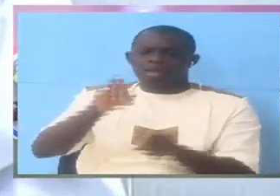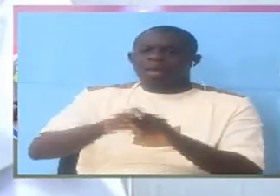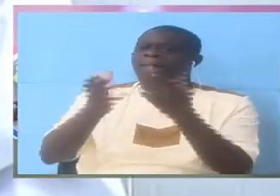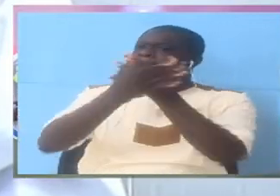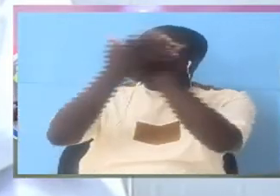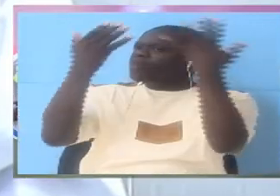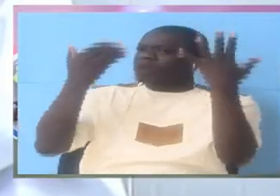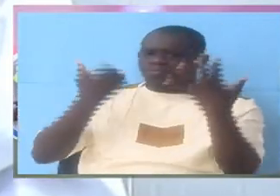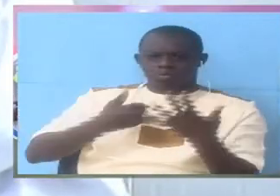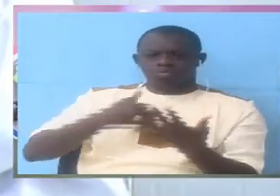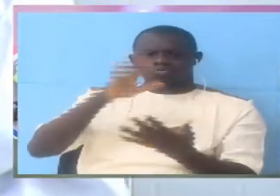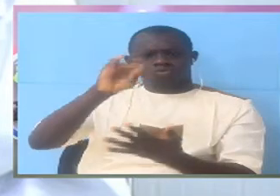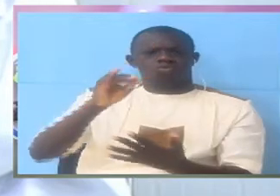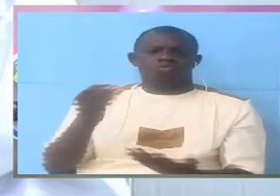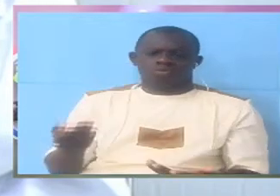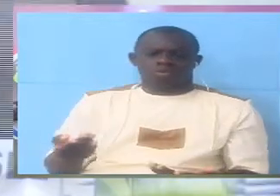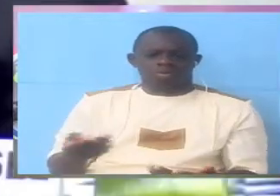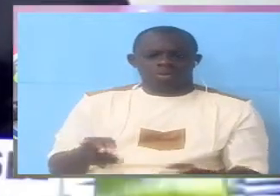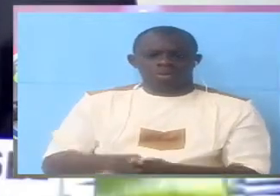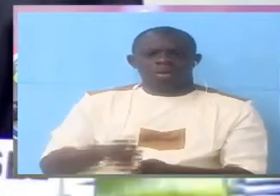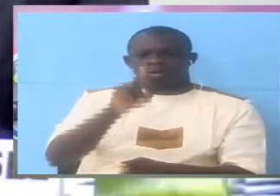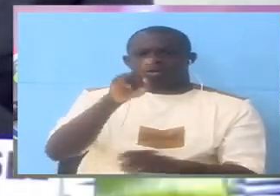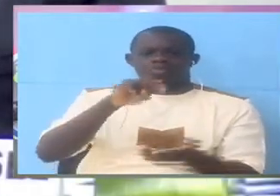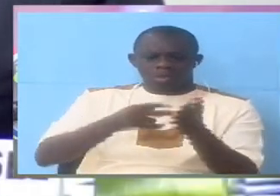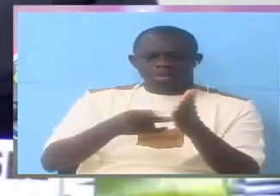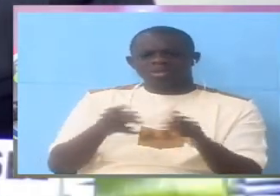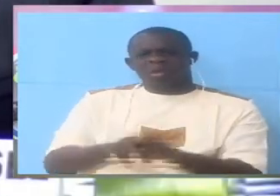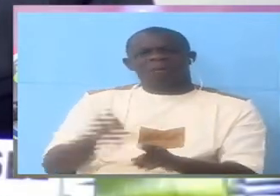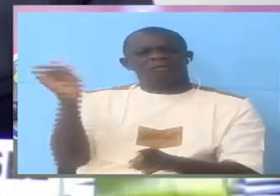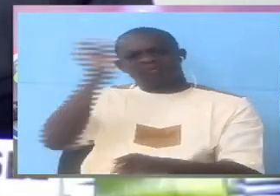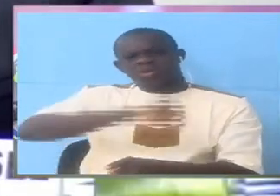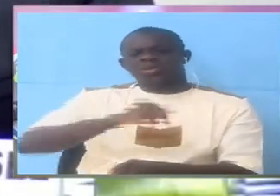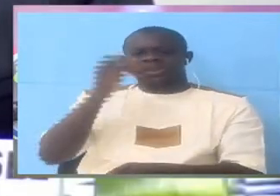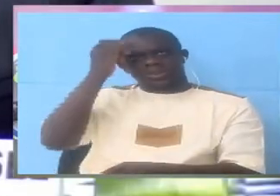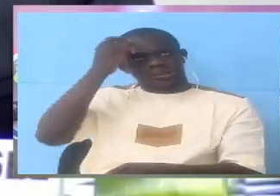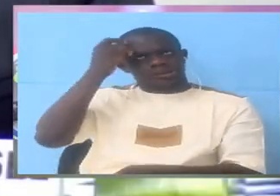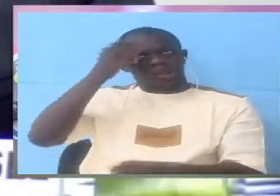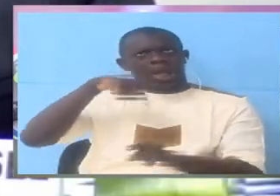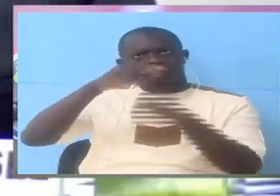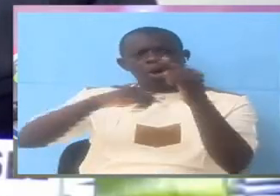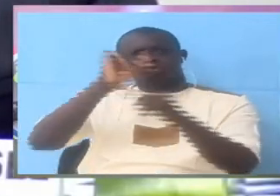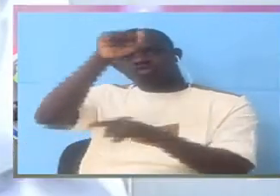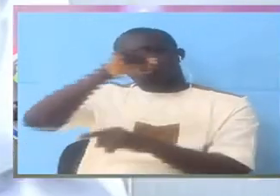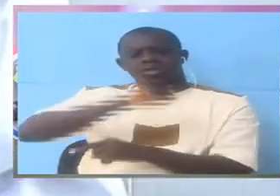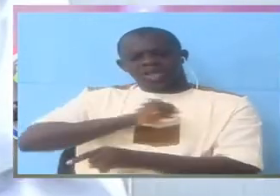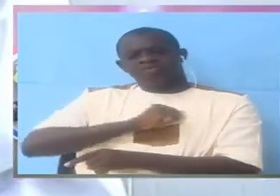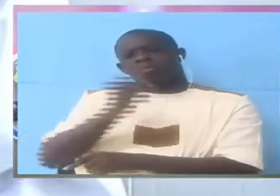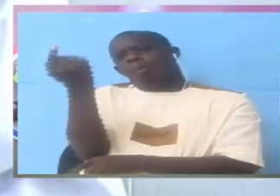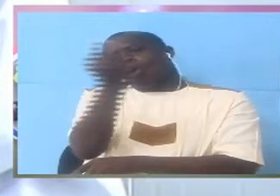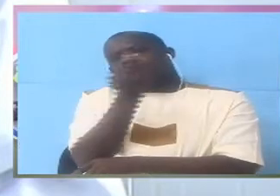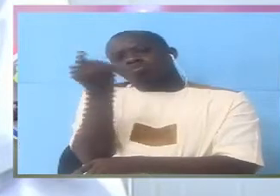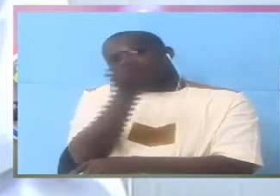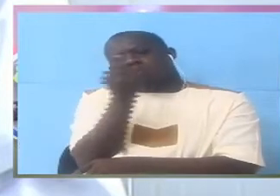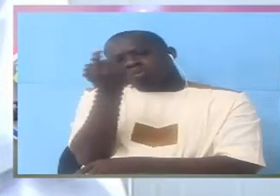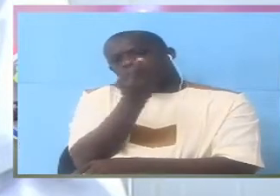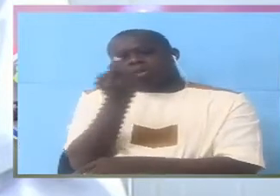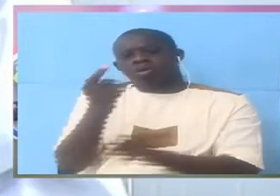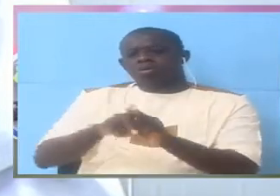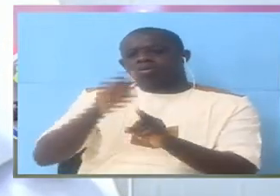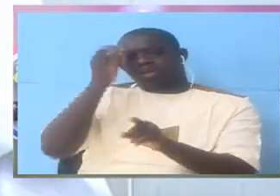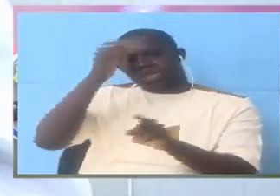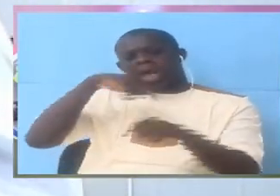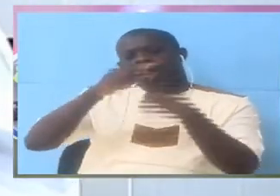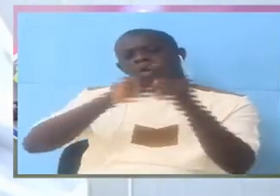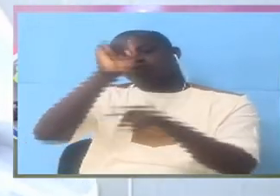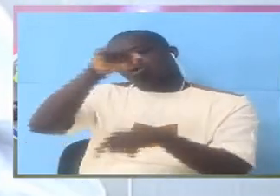family. You were selfish. You were thinking about yourselves. It's not selfish. We are all selfish. Those